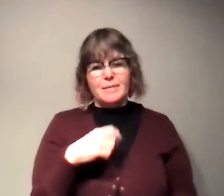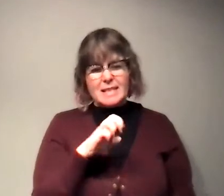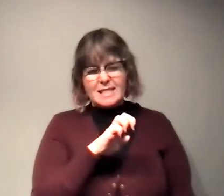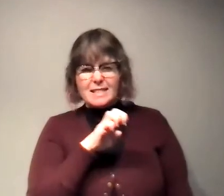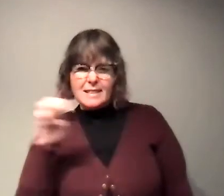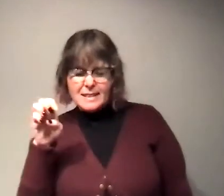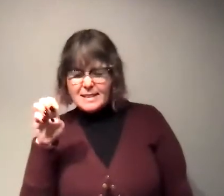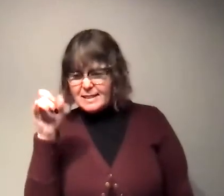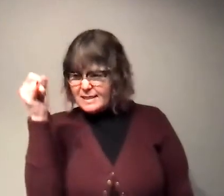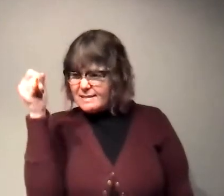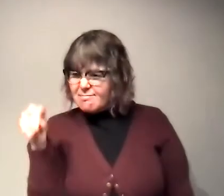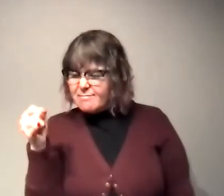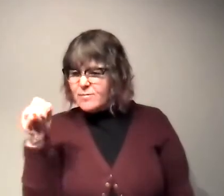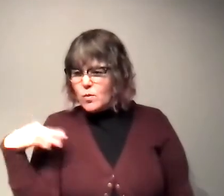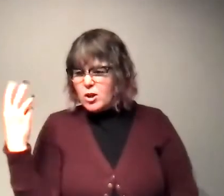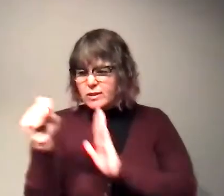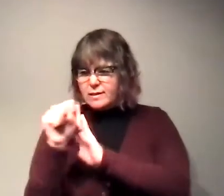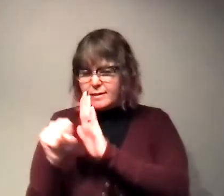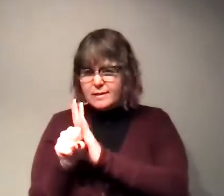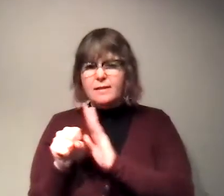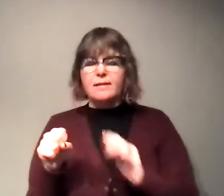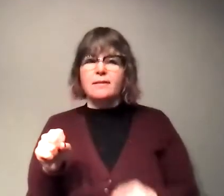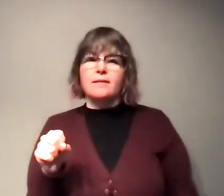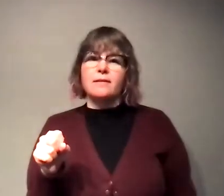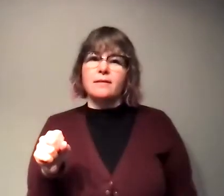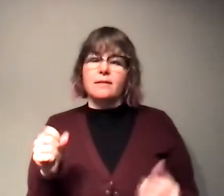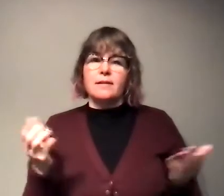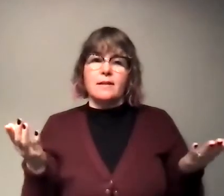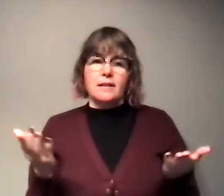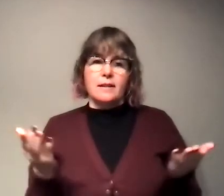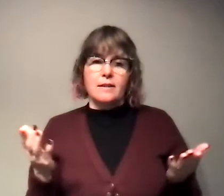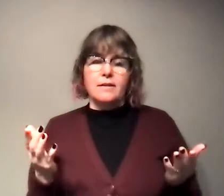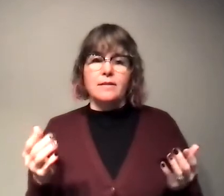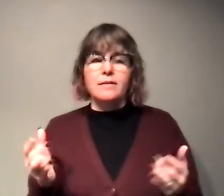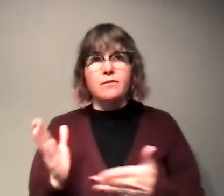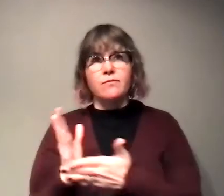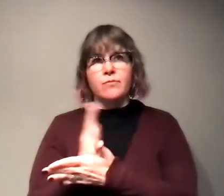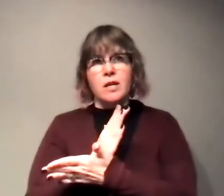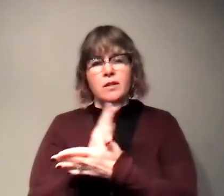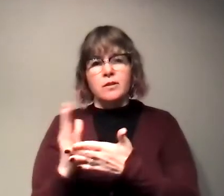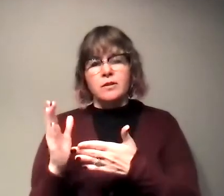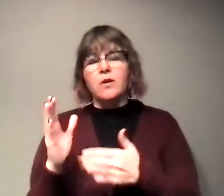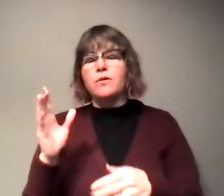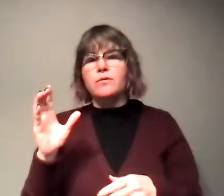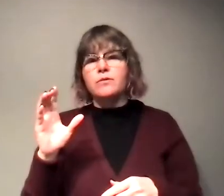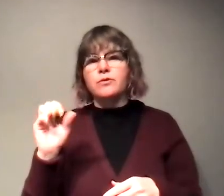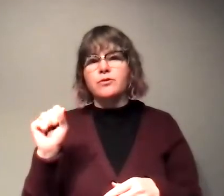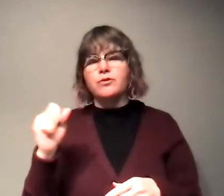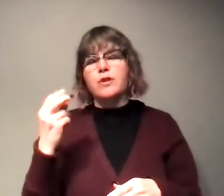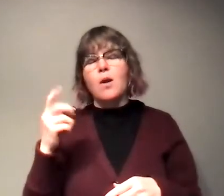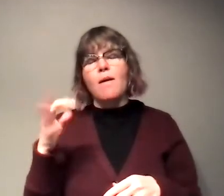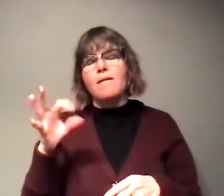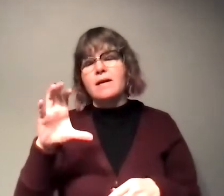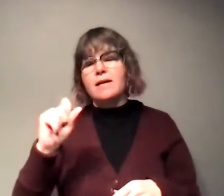eastern edge of Washington State. And here we're on the range, we're in the rain shadow of the Cascade